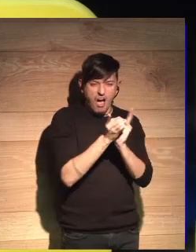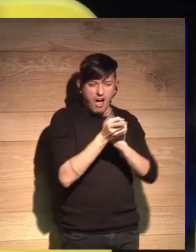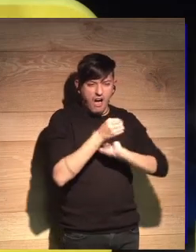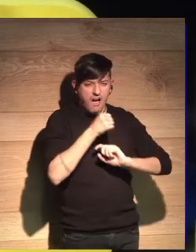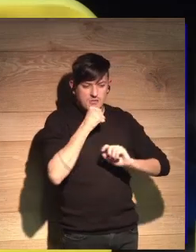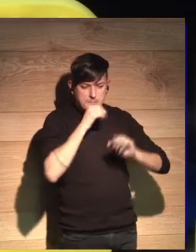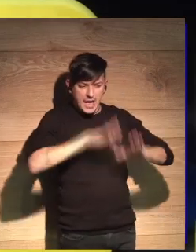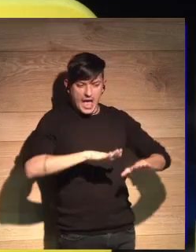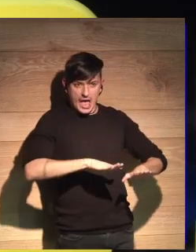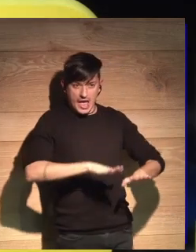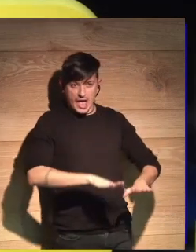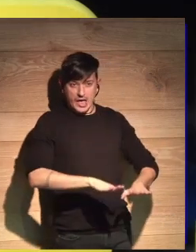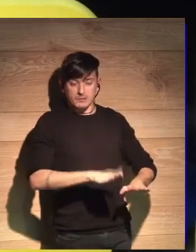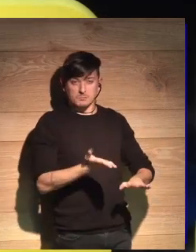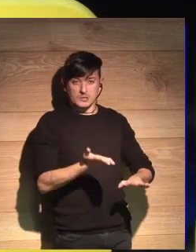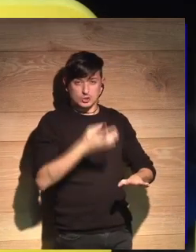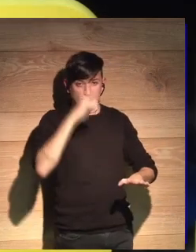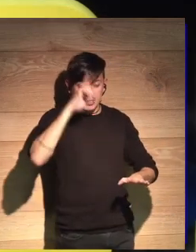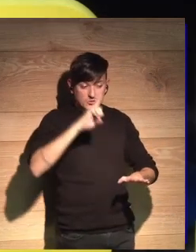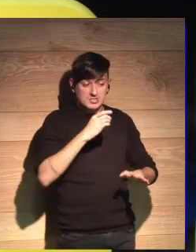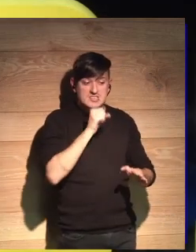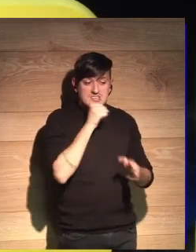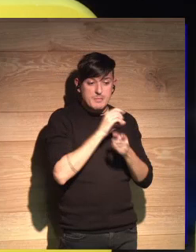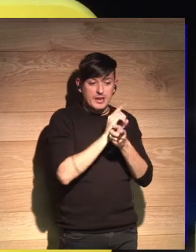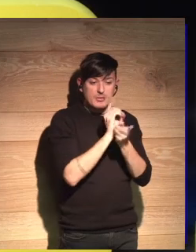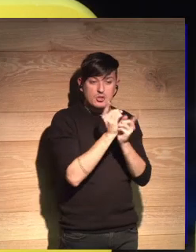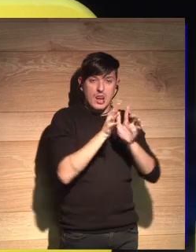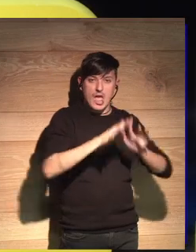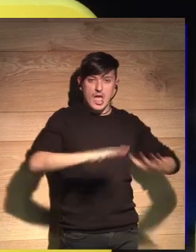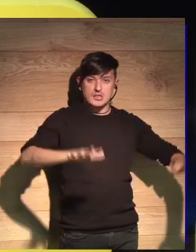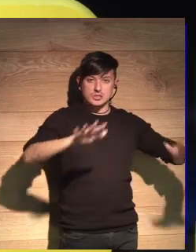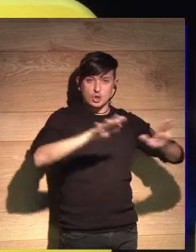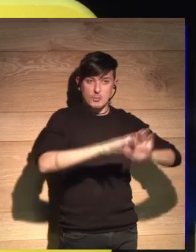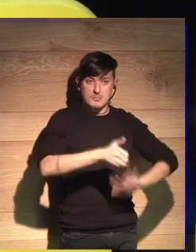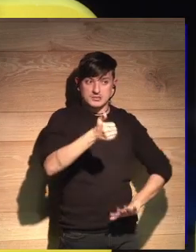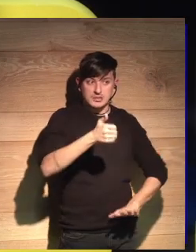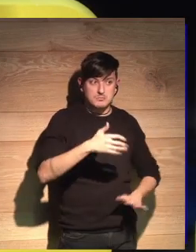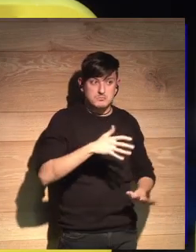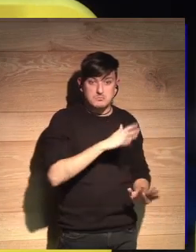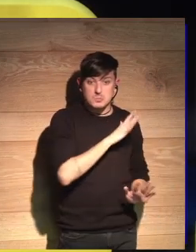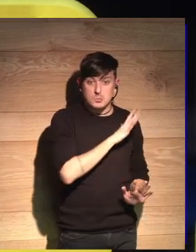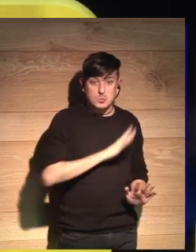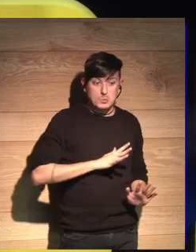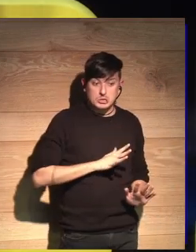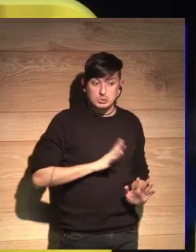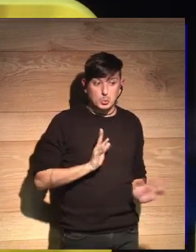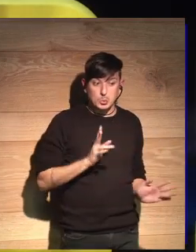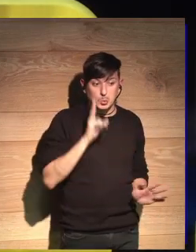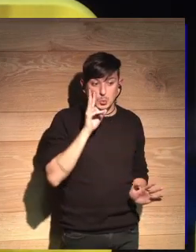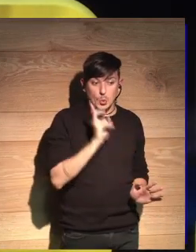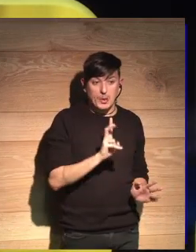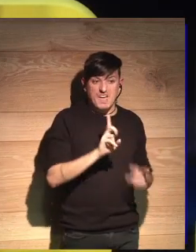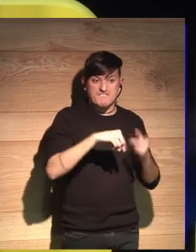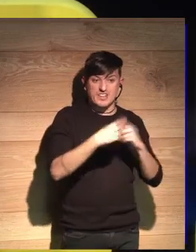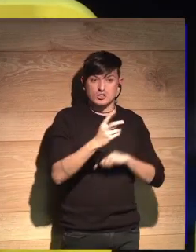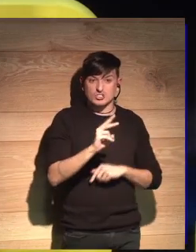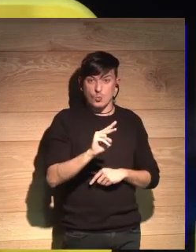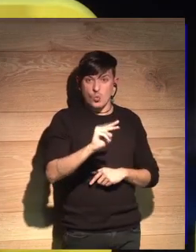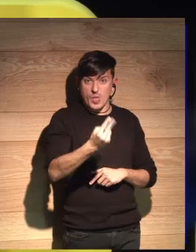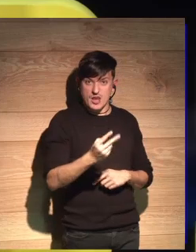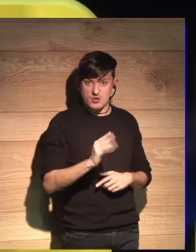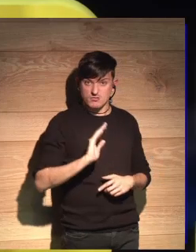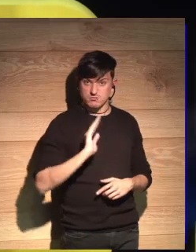at least haven't had any bad side effects. My own research has been dealing with ways of improving the brain, because we can improve the